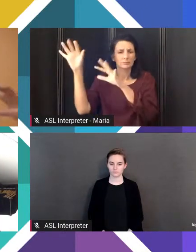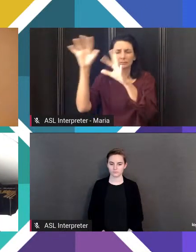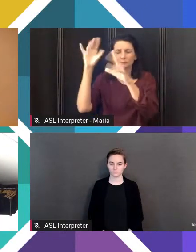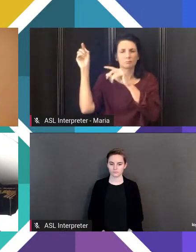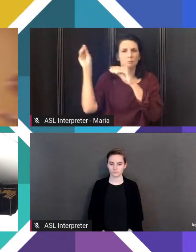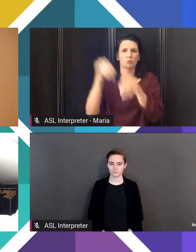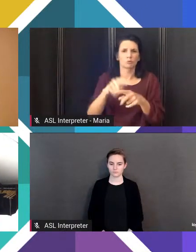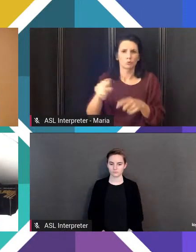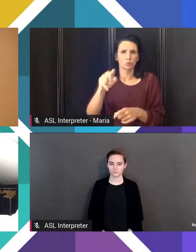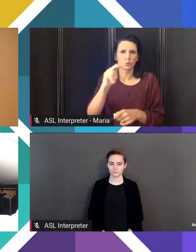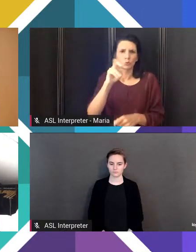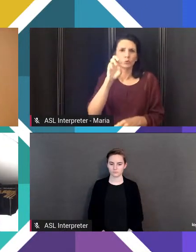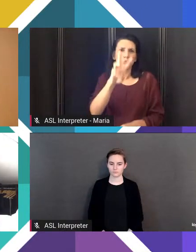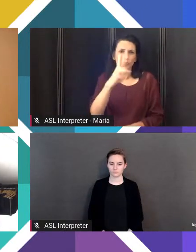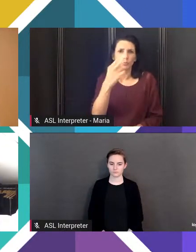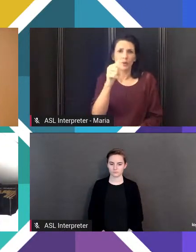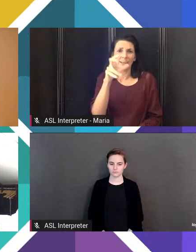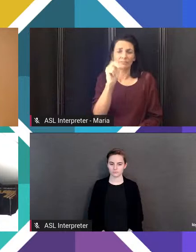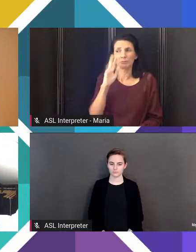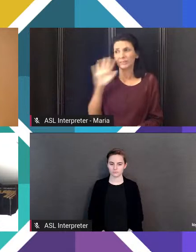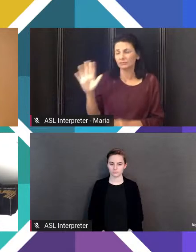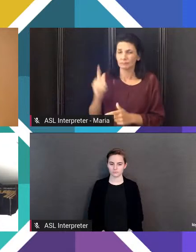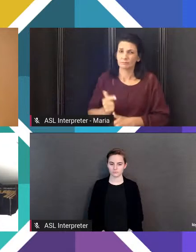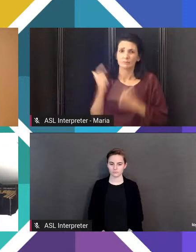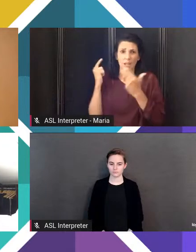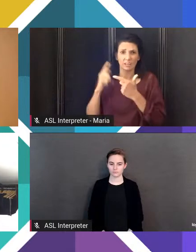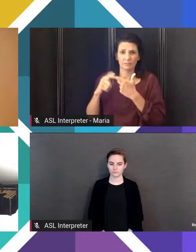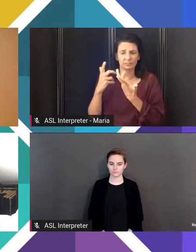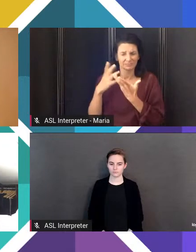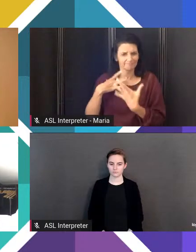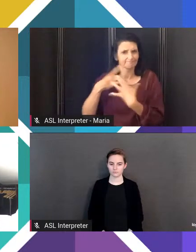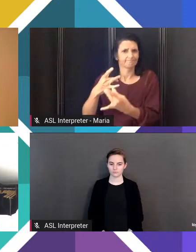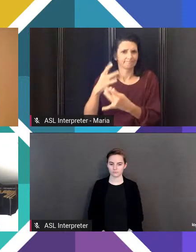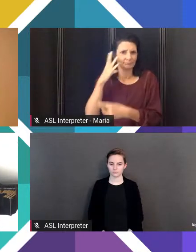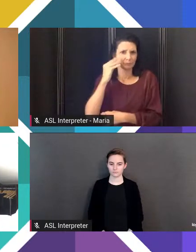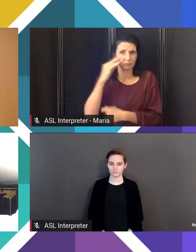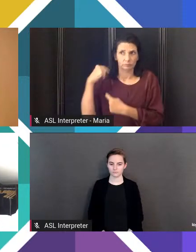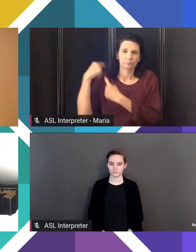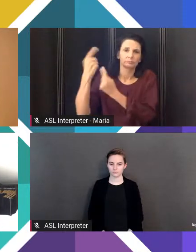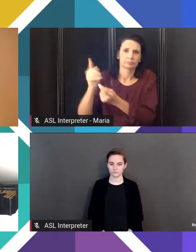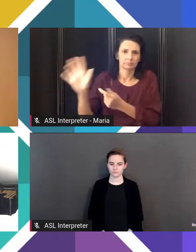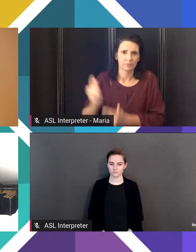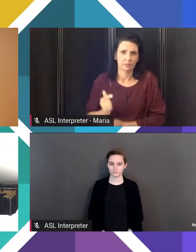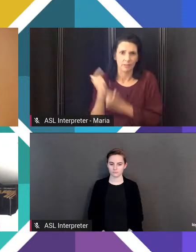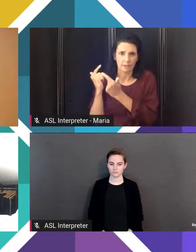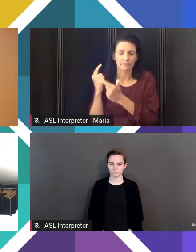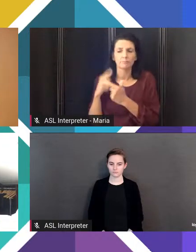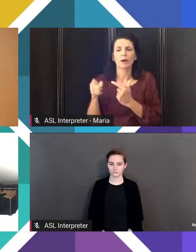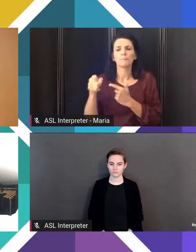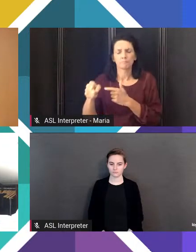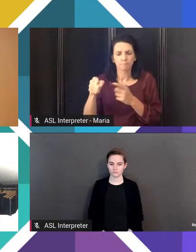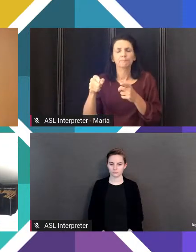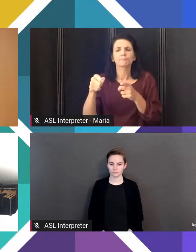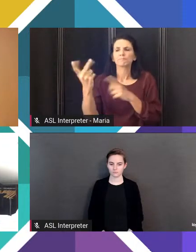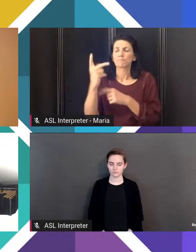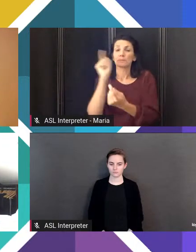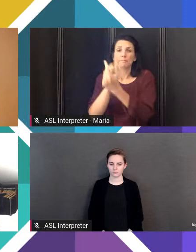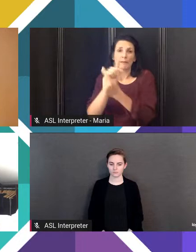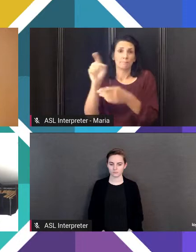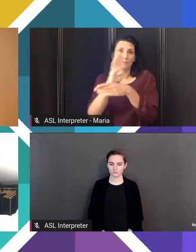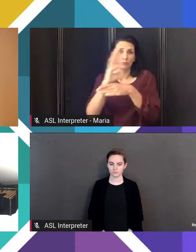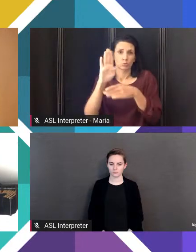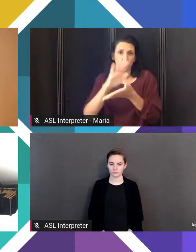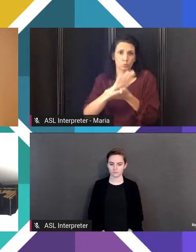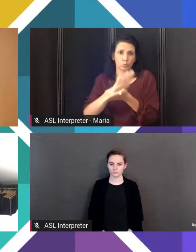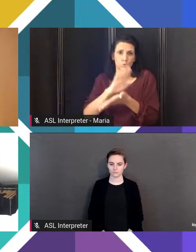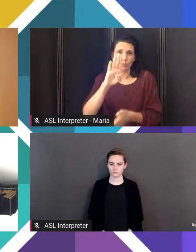like very interesting life experience. One of the things he said to me was, is that he was at the business school, is that we as the community need